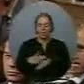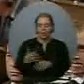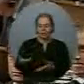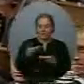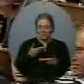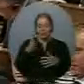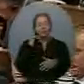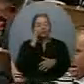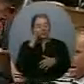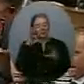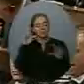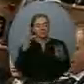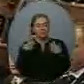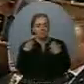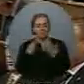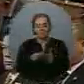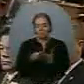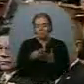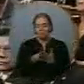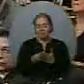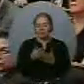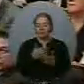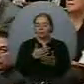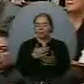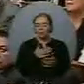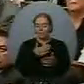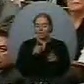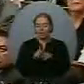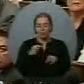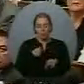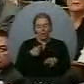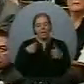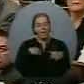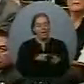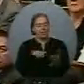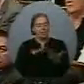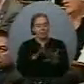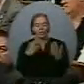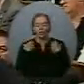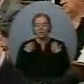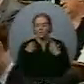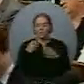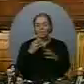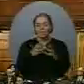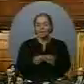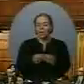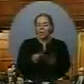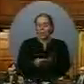excited as I am to be able to appear before the Public Accounts Committee, and we look forward to that opportunity in very short order.